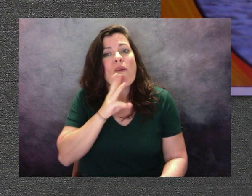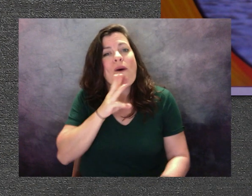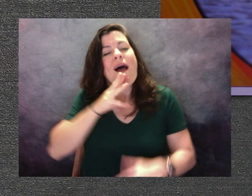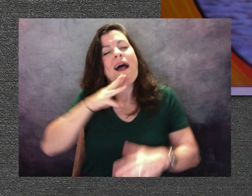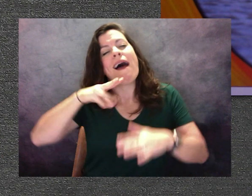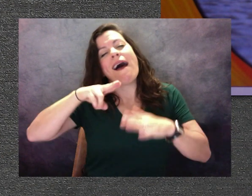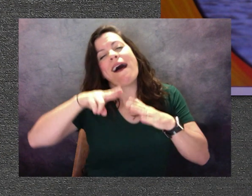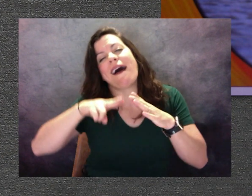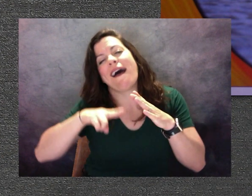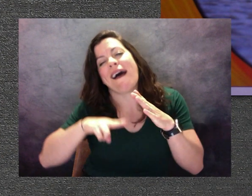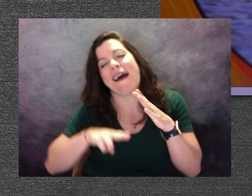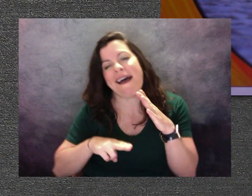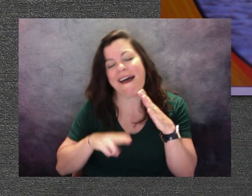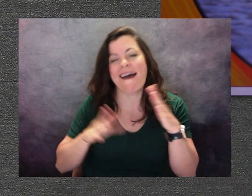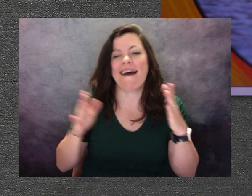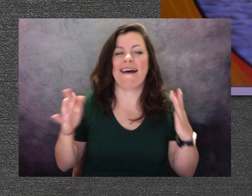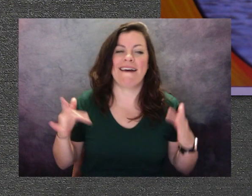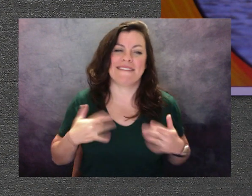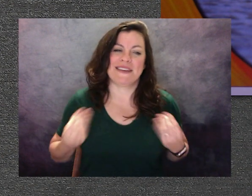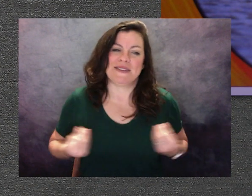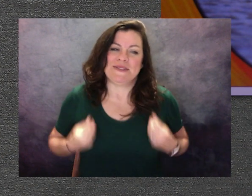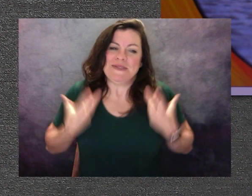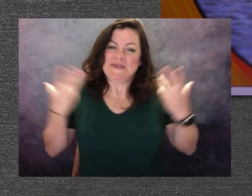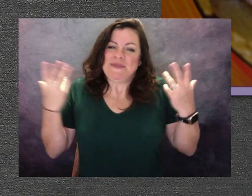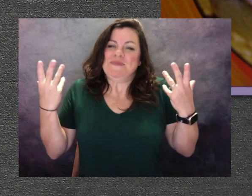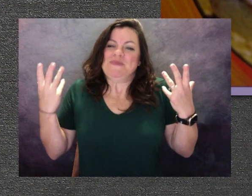any cannonballs in the lake.